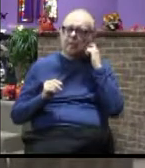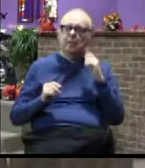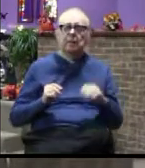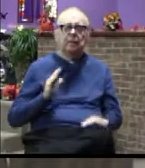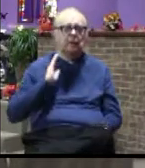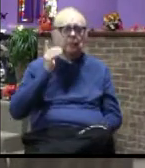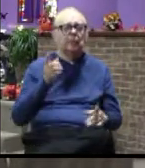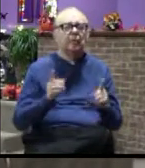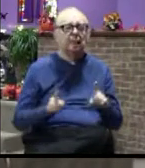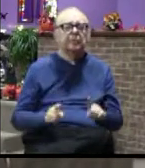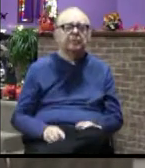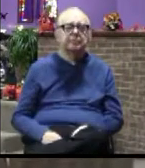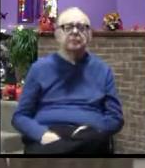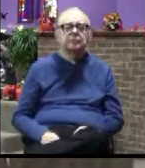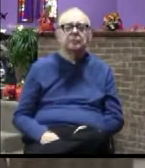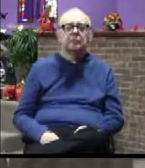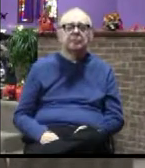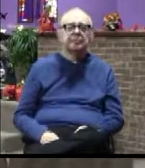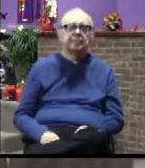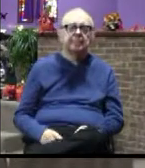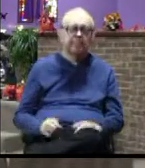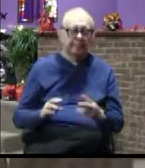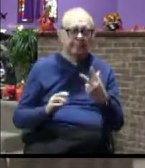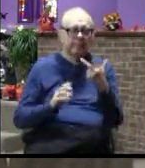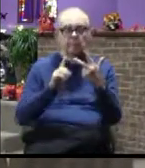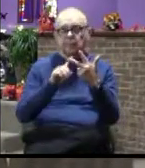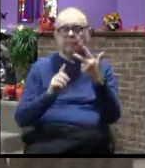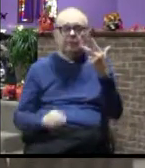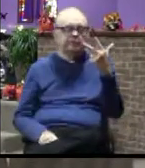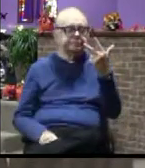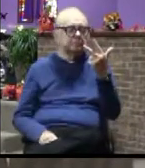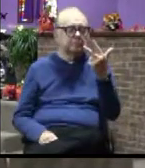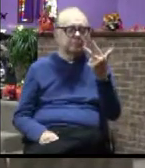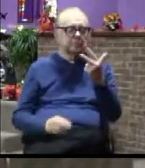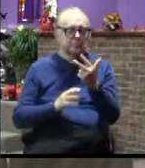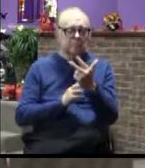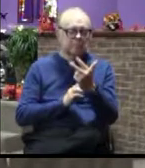it will happen number three